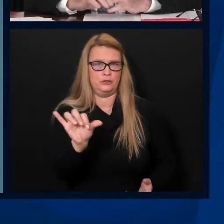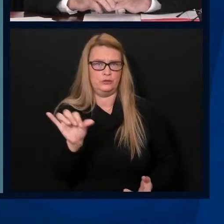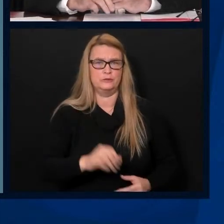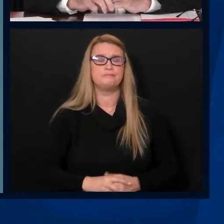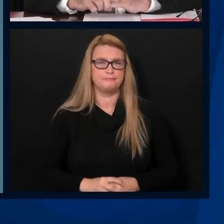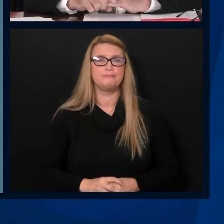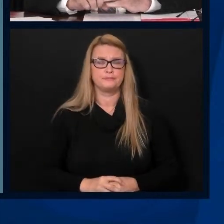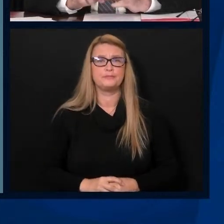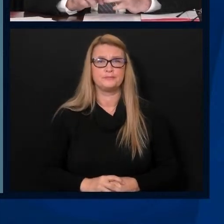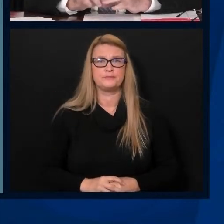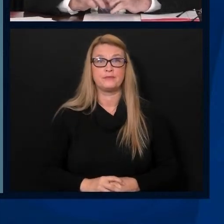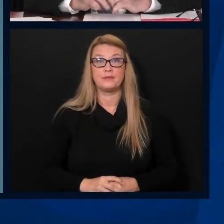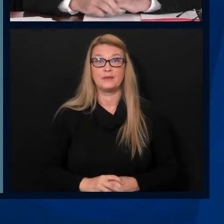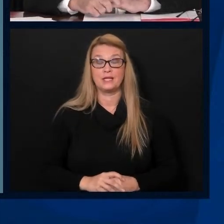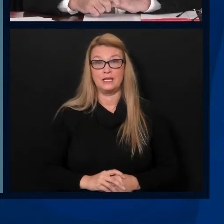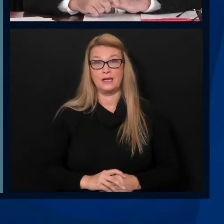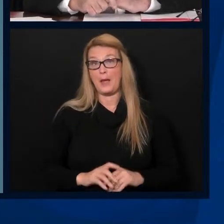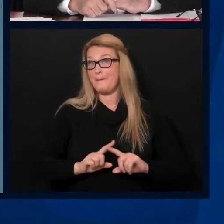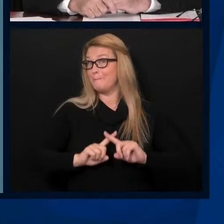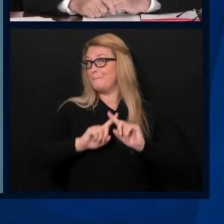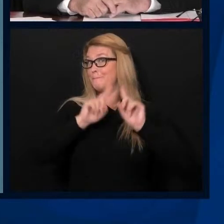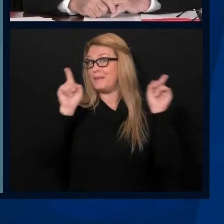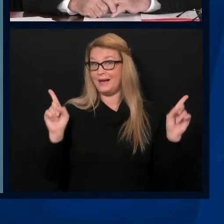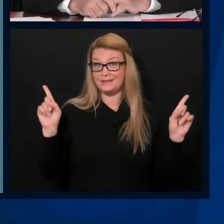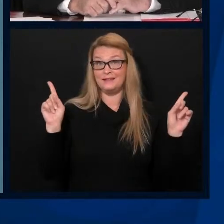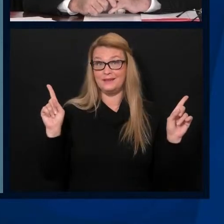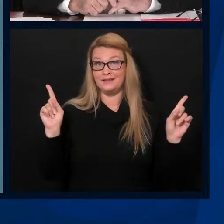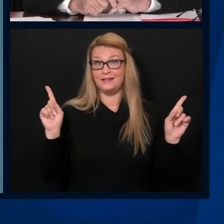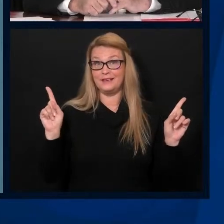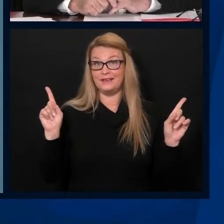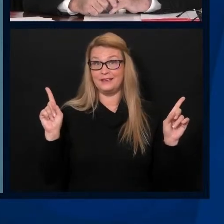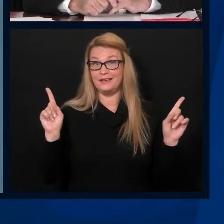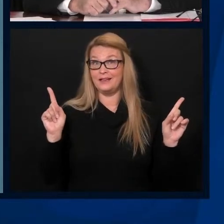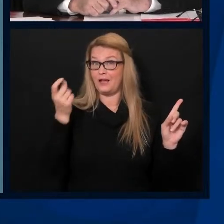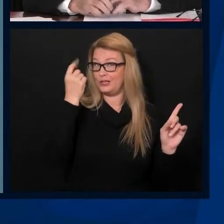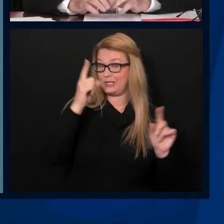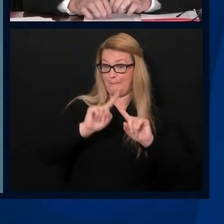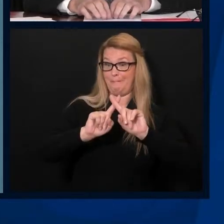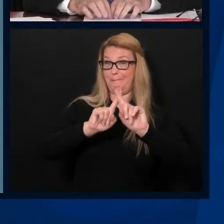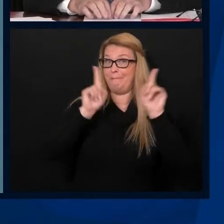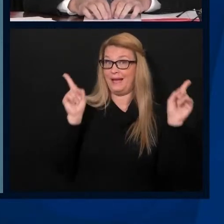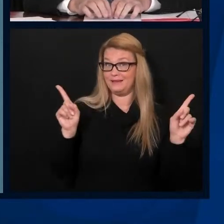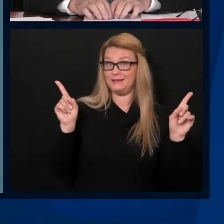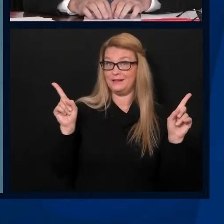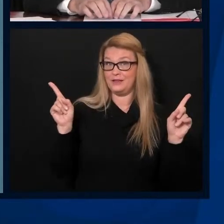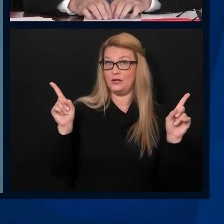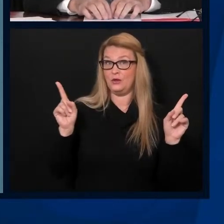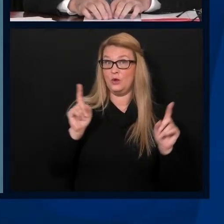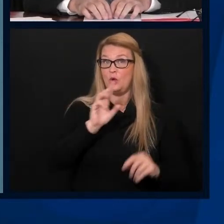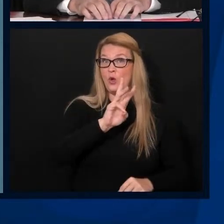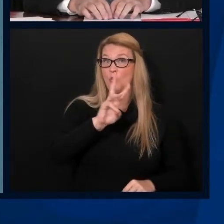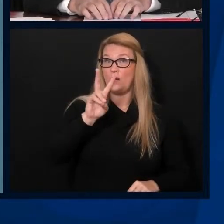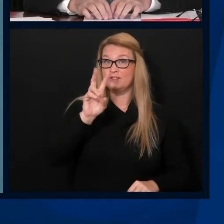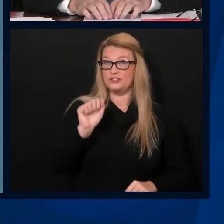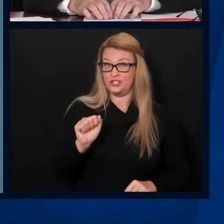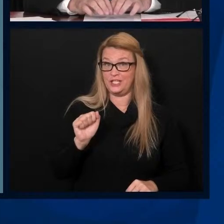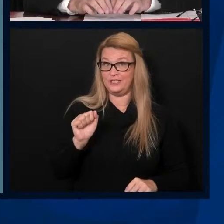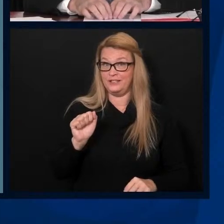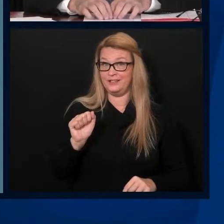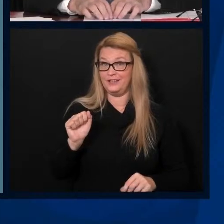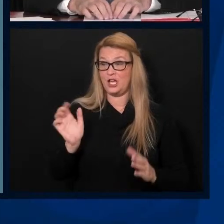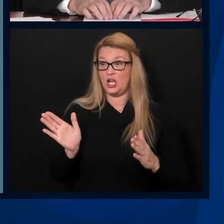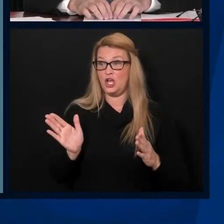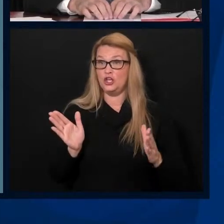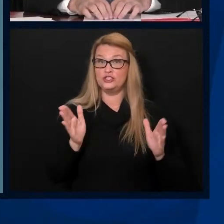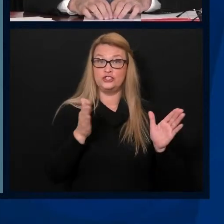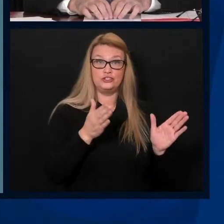but here's the but part of the whole thing. And it's just this. If West Virginia had not pivoted and not